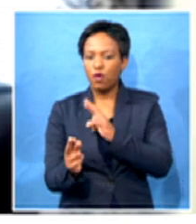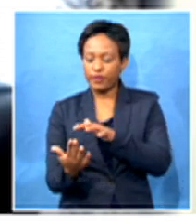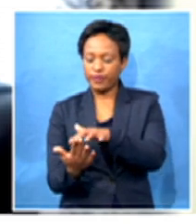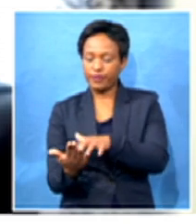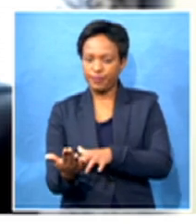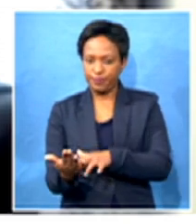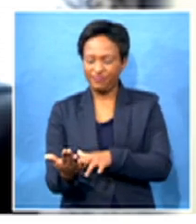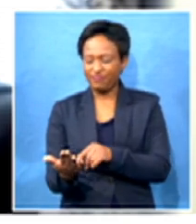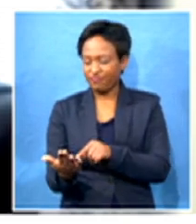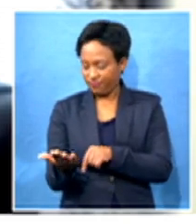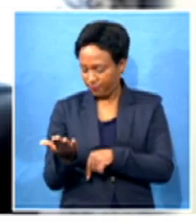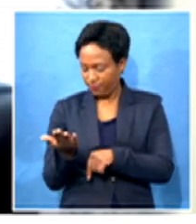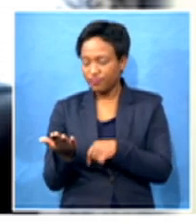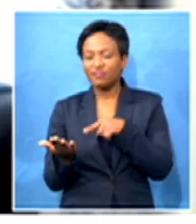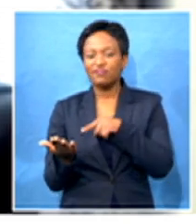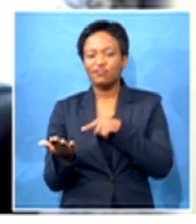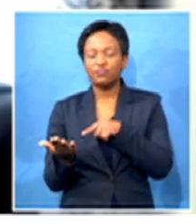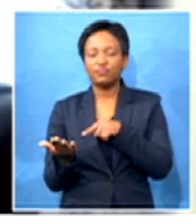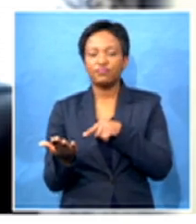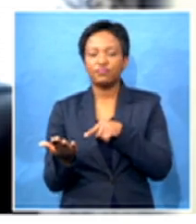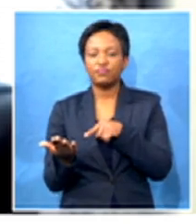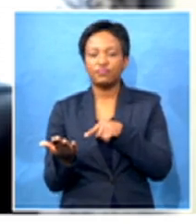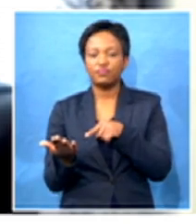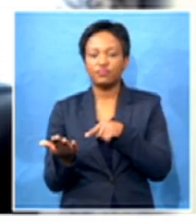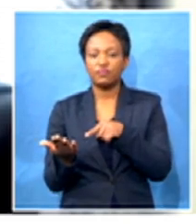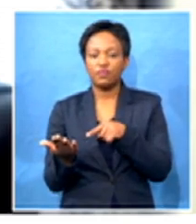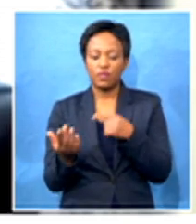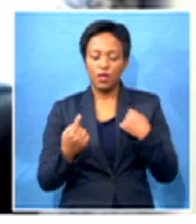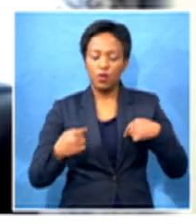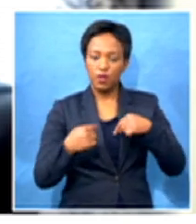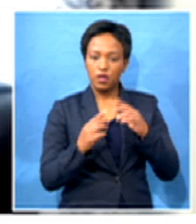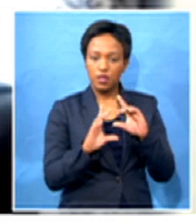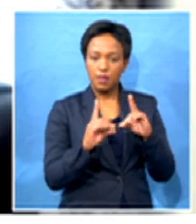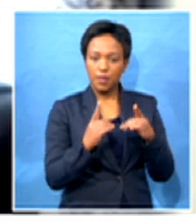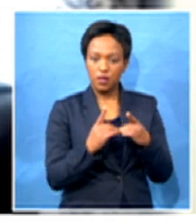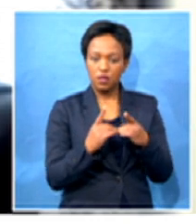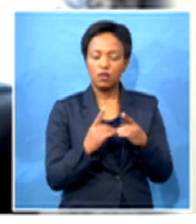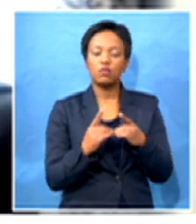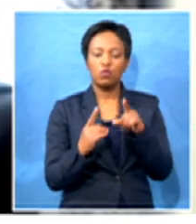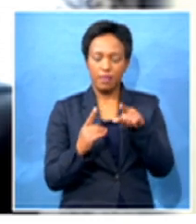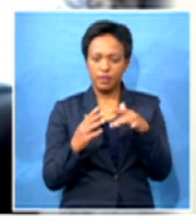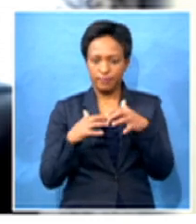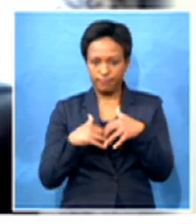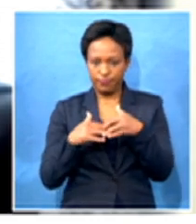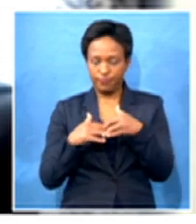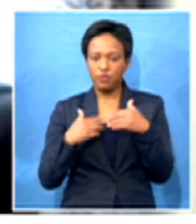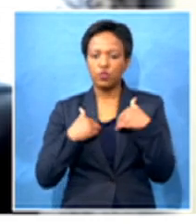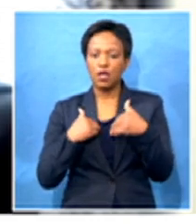make us just to as a department to get into disciplinary